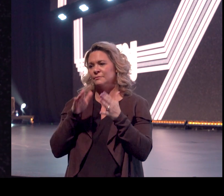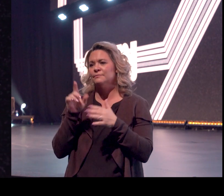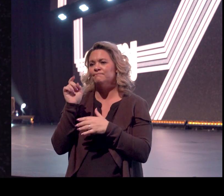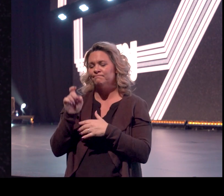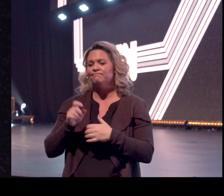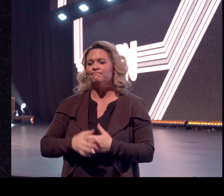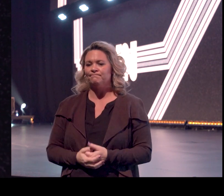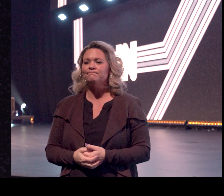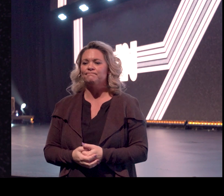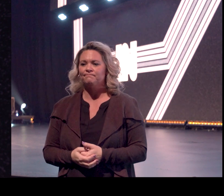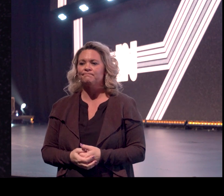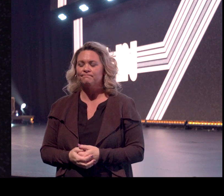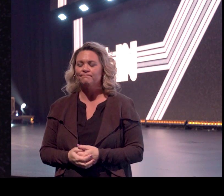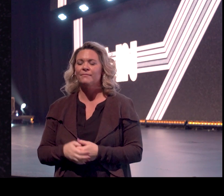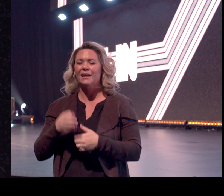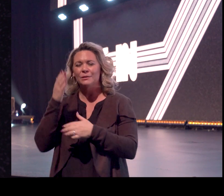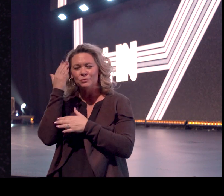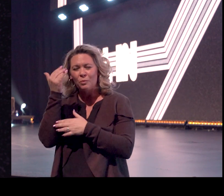way they need.